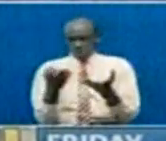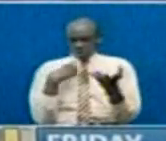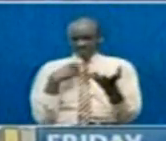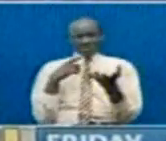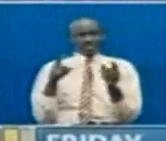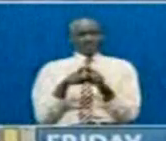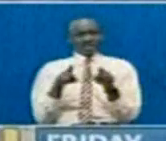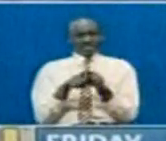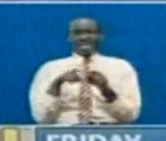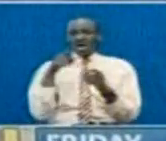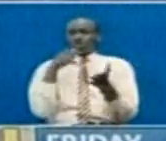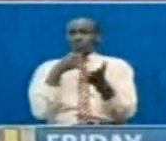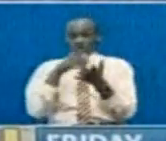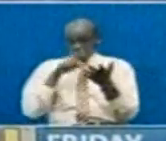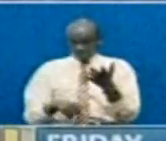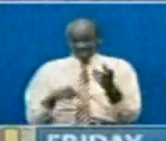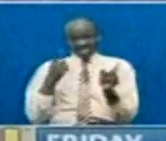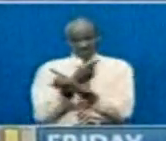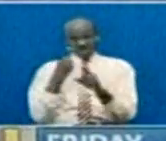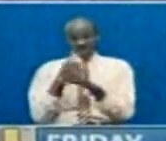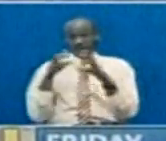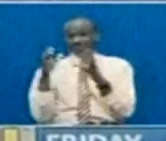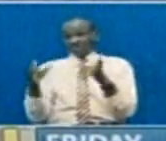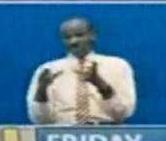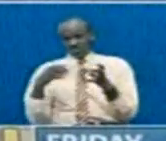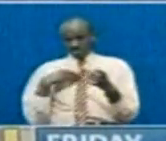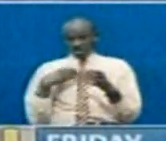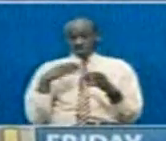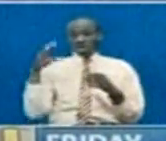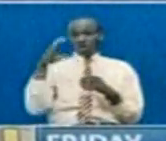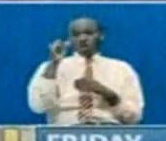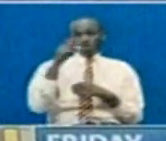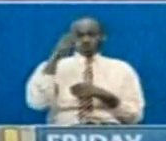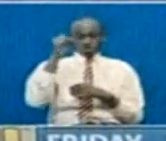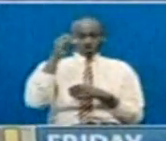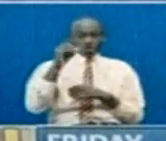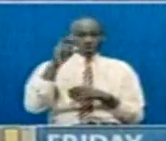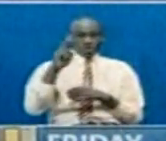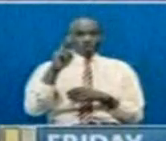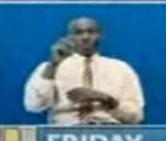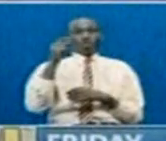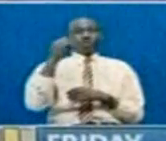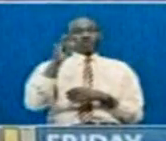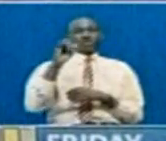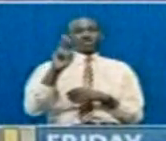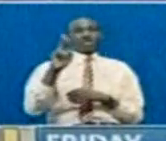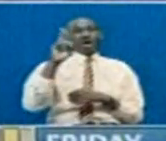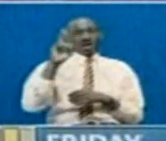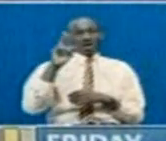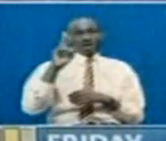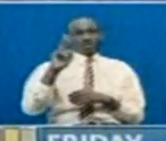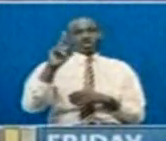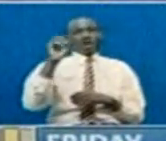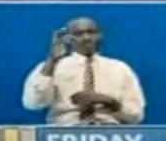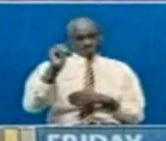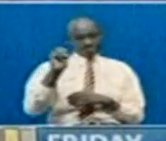that comprises of several different companies. Is it a consortium, consortium, consortium? Which is which?